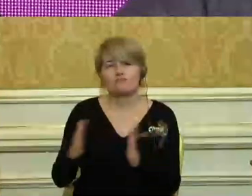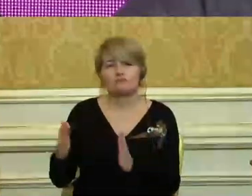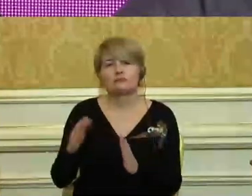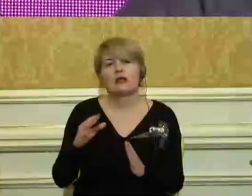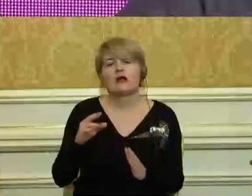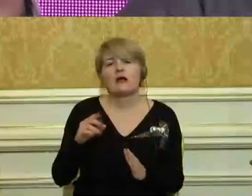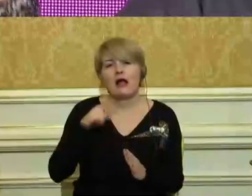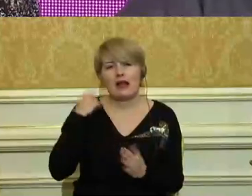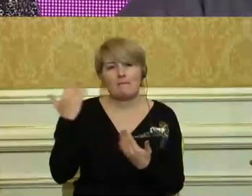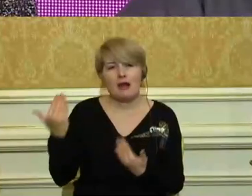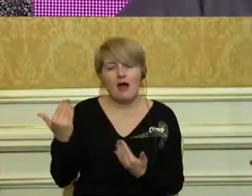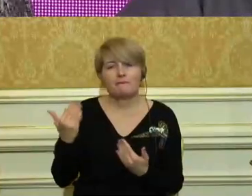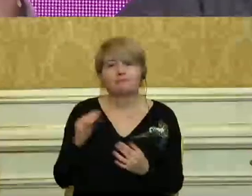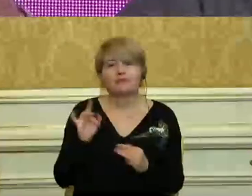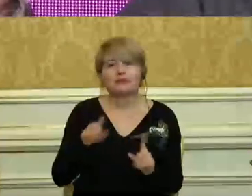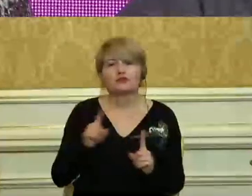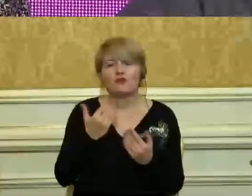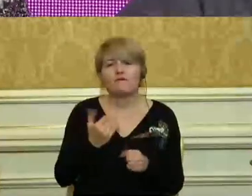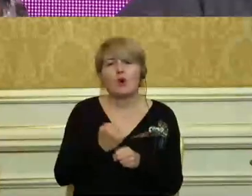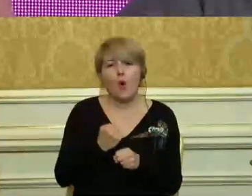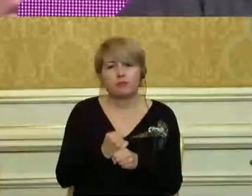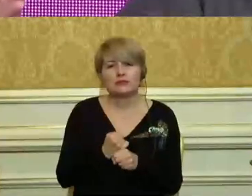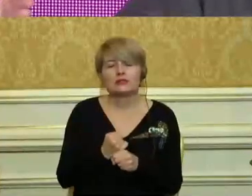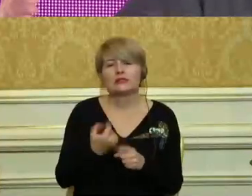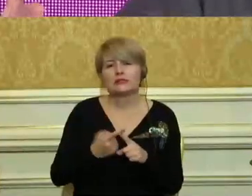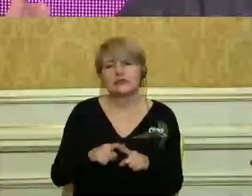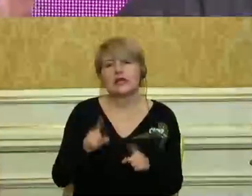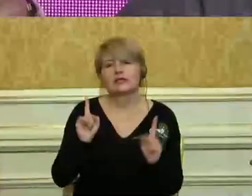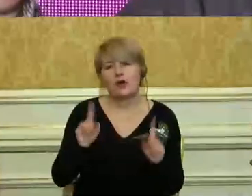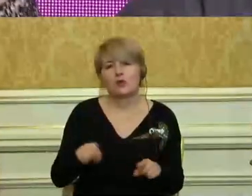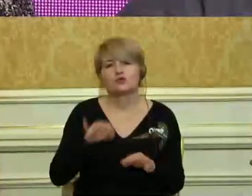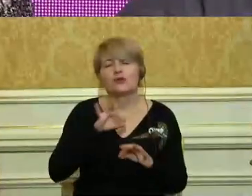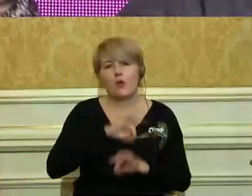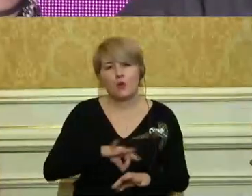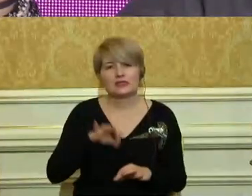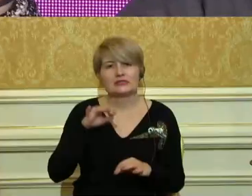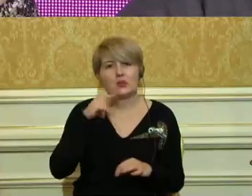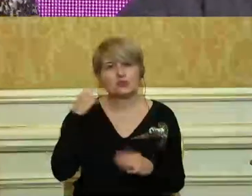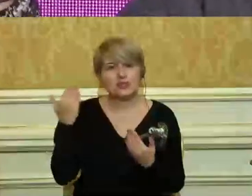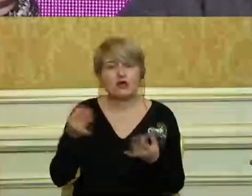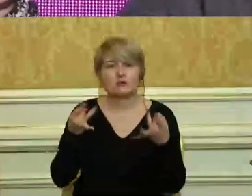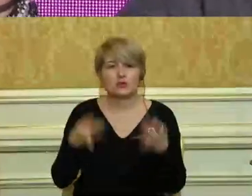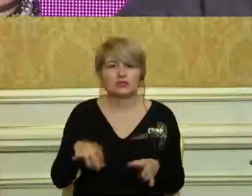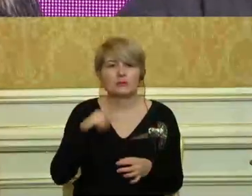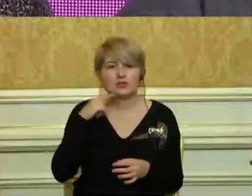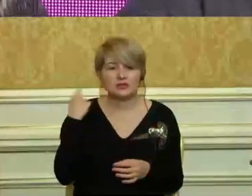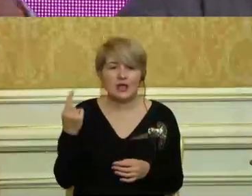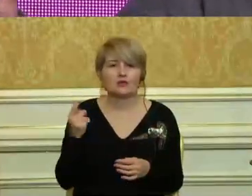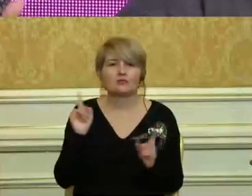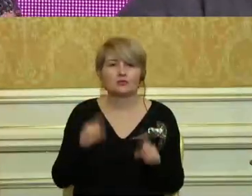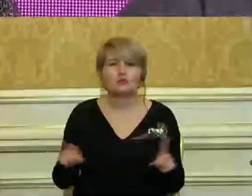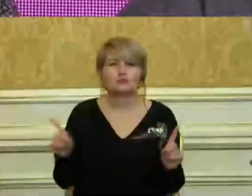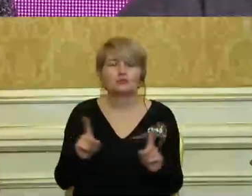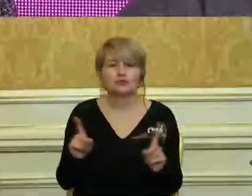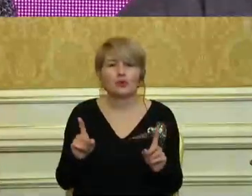well. Because success of Ukraine is possible, is maybe